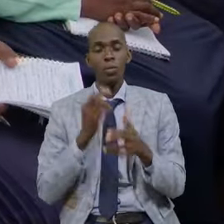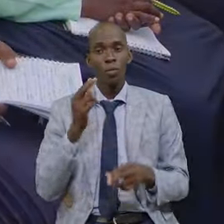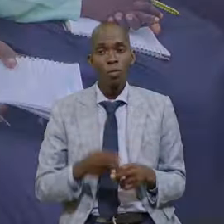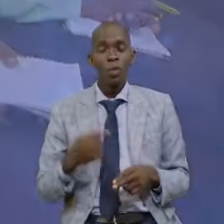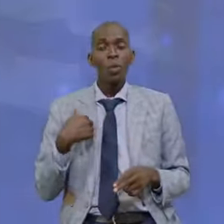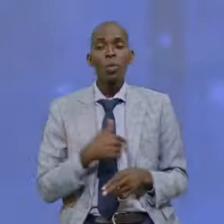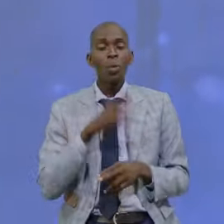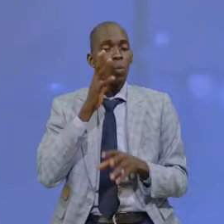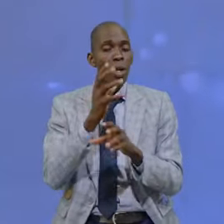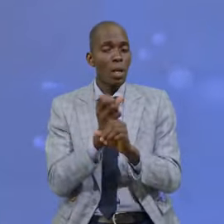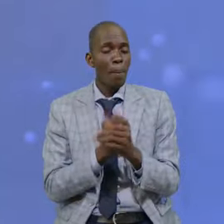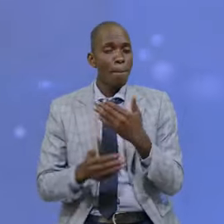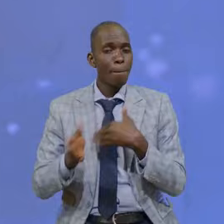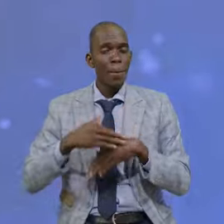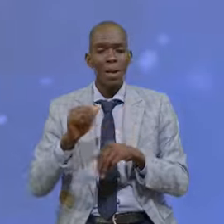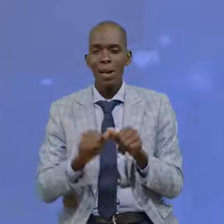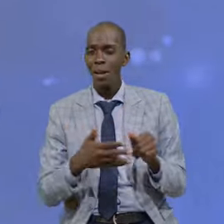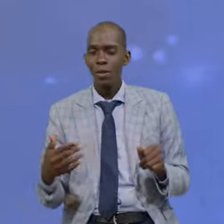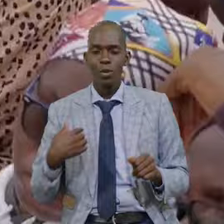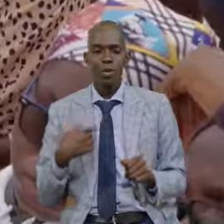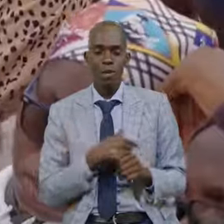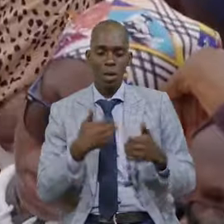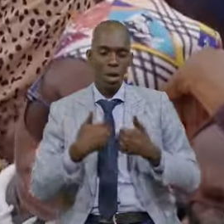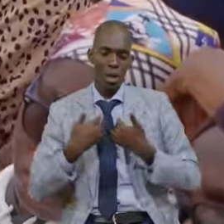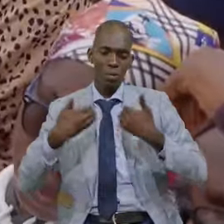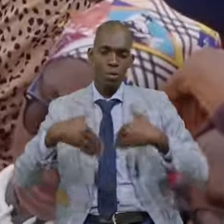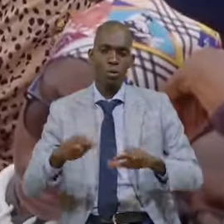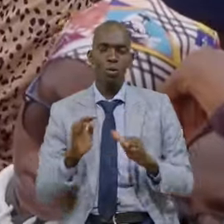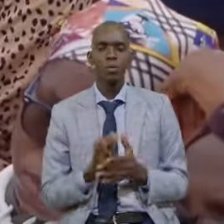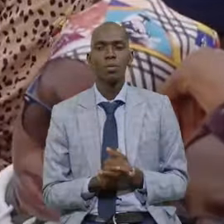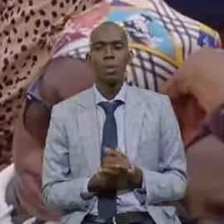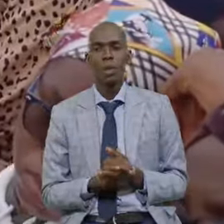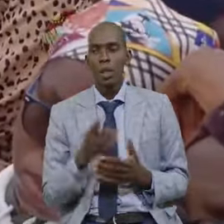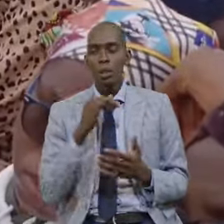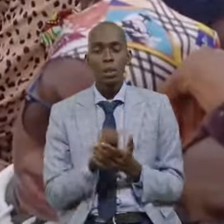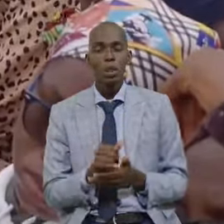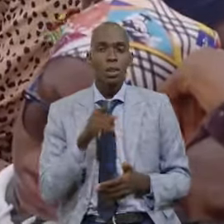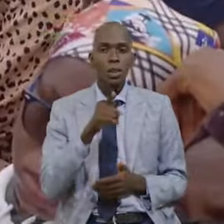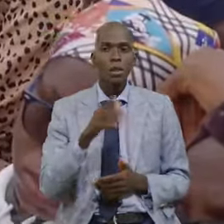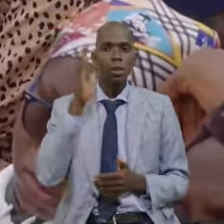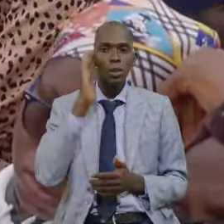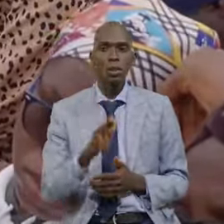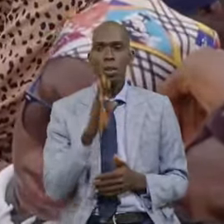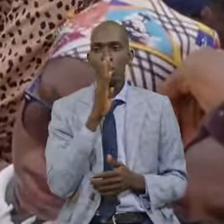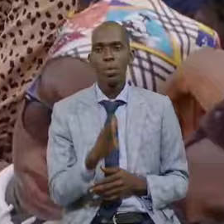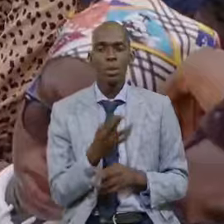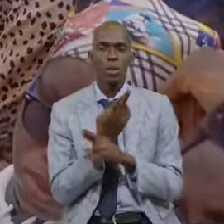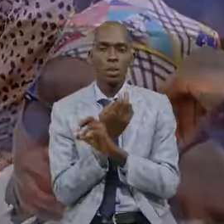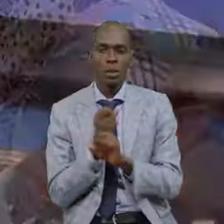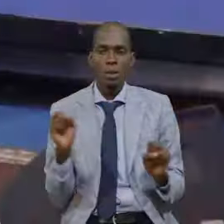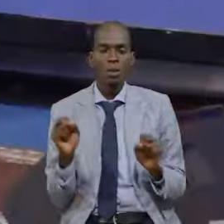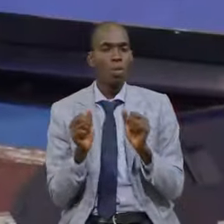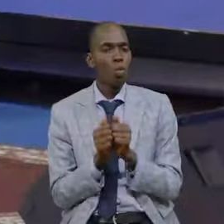unsell everything we have sold. It says, and ye shall be redeemed without